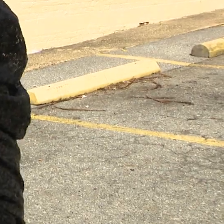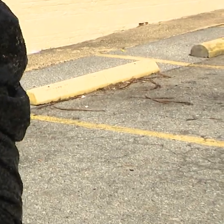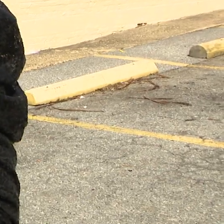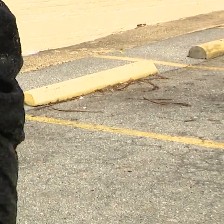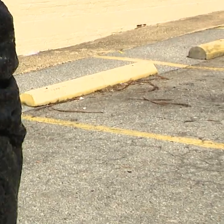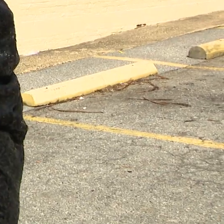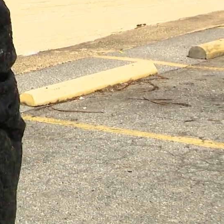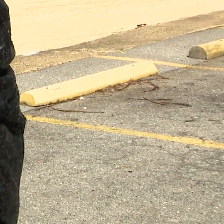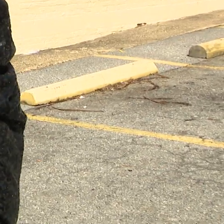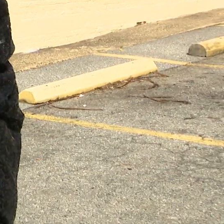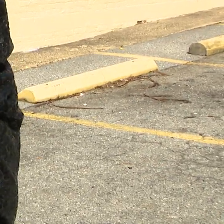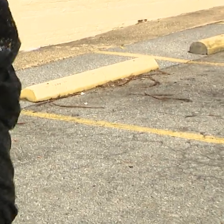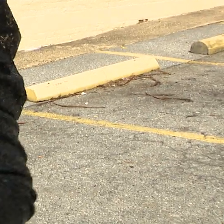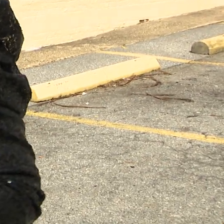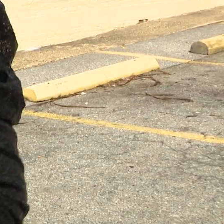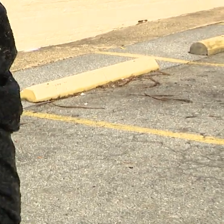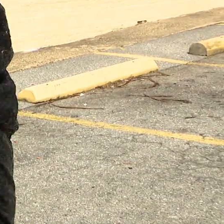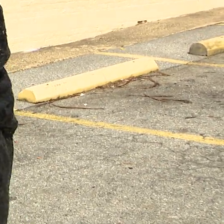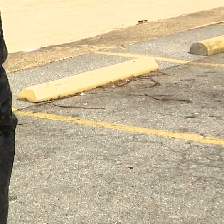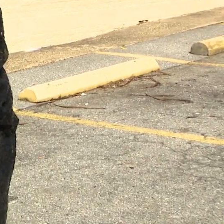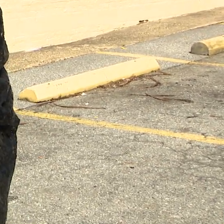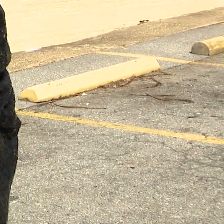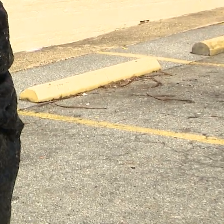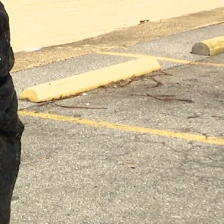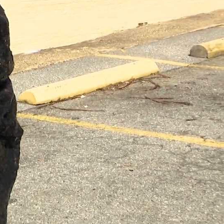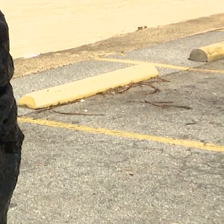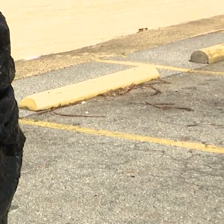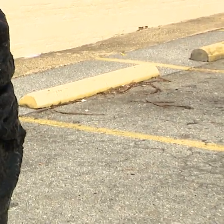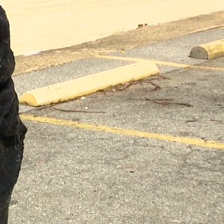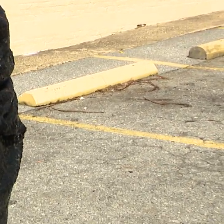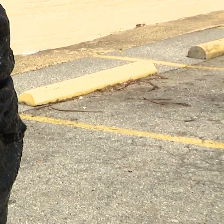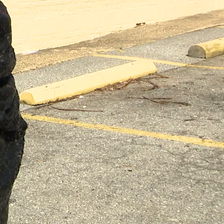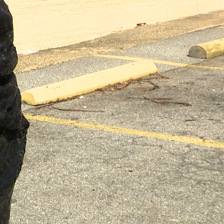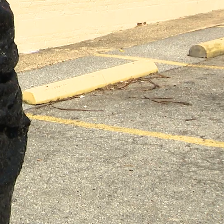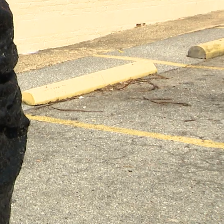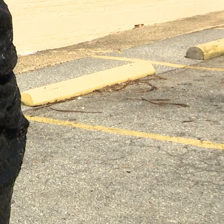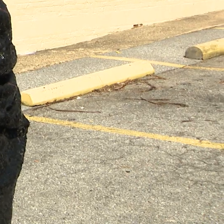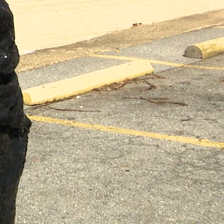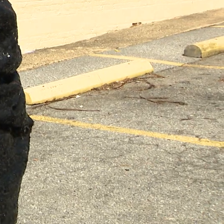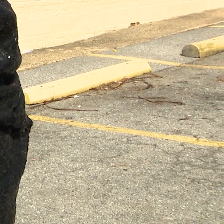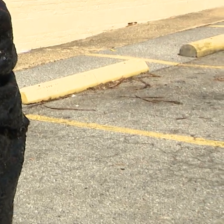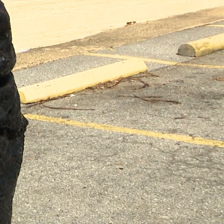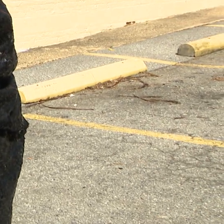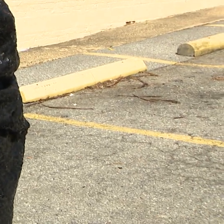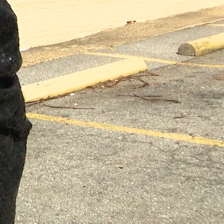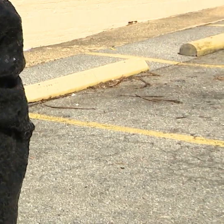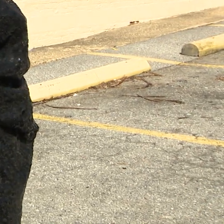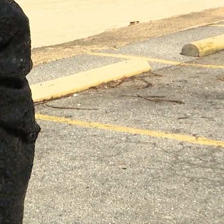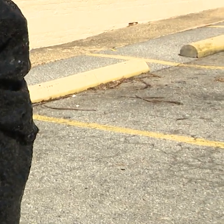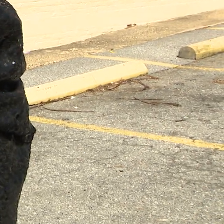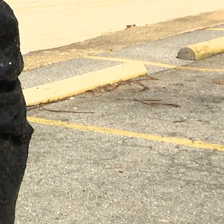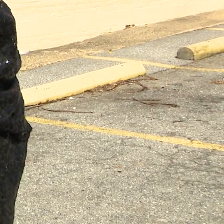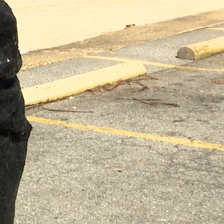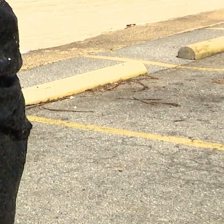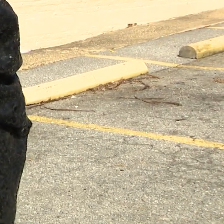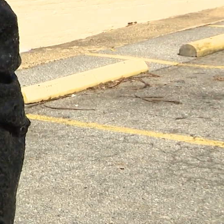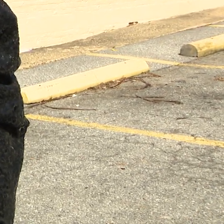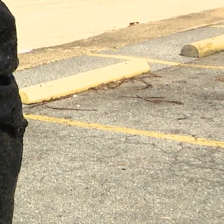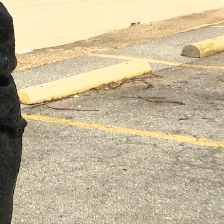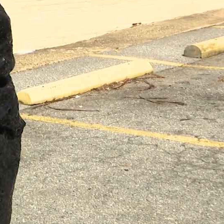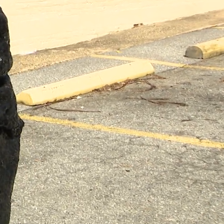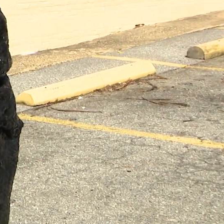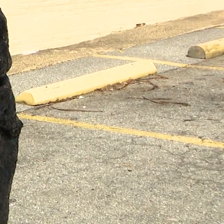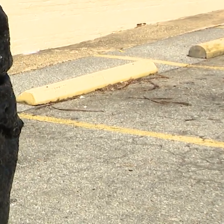easy. It hasn't been easy at all. It's been very challenging throughout the process.